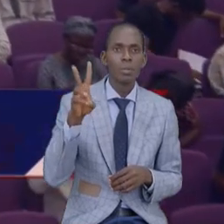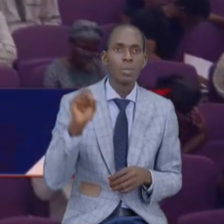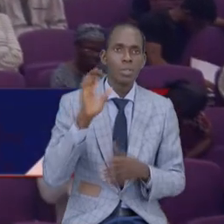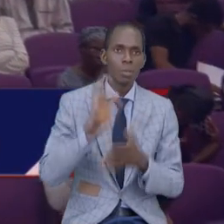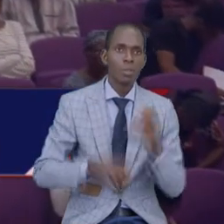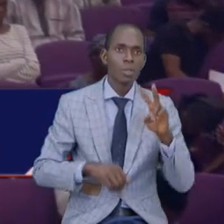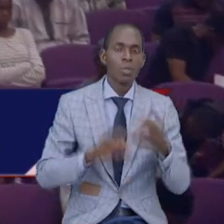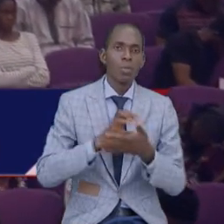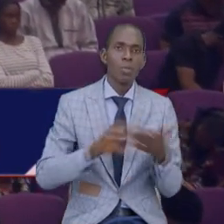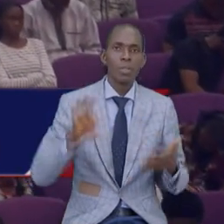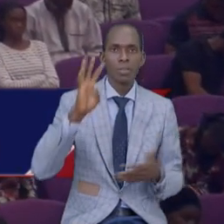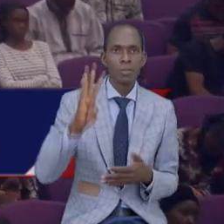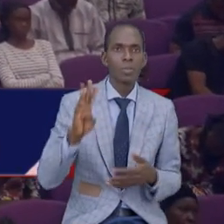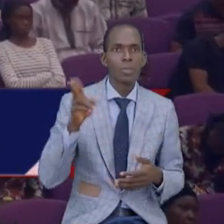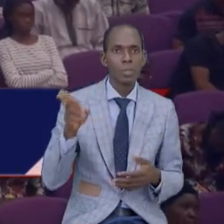from verse 4.